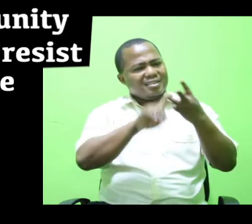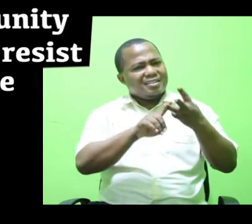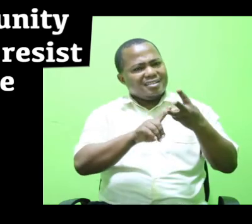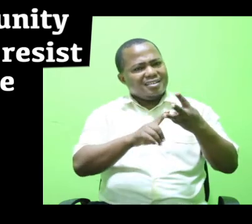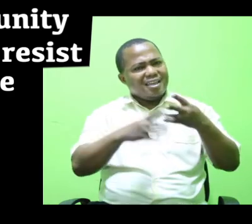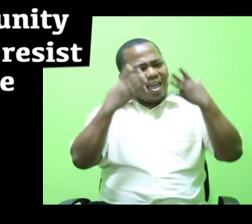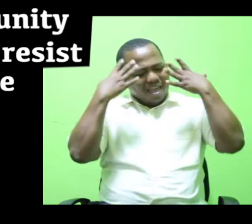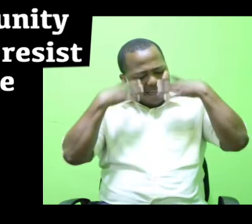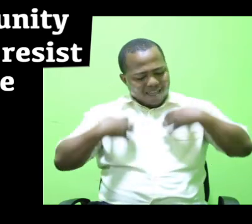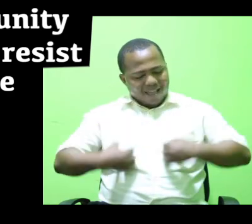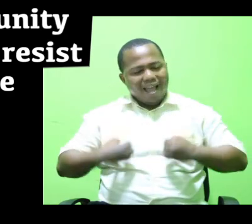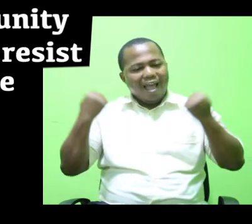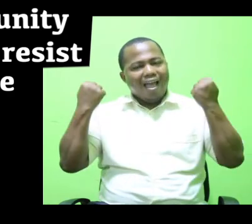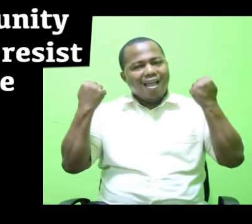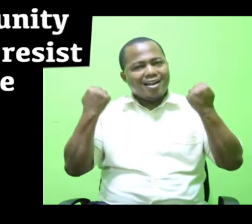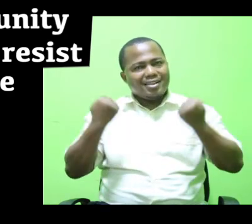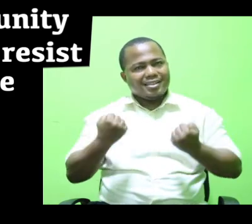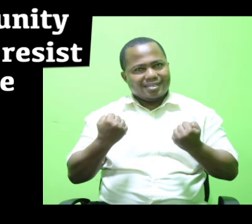Health.